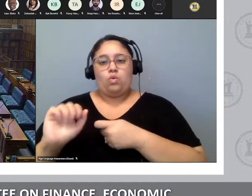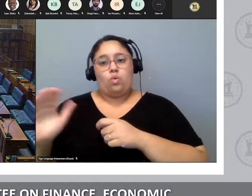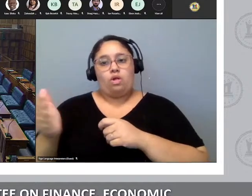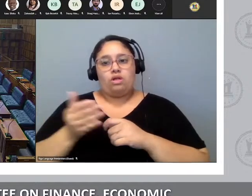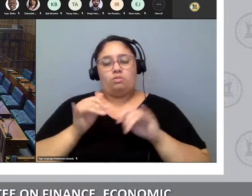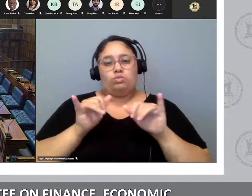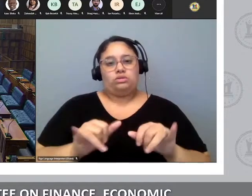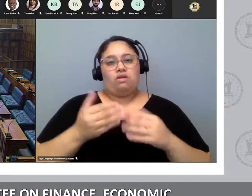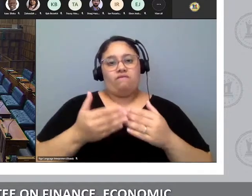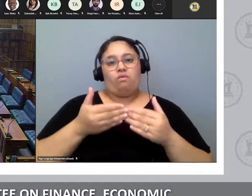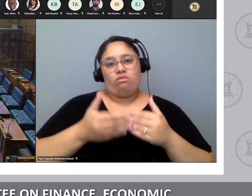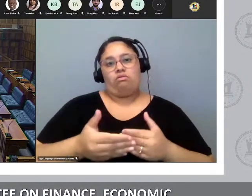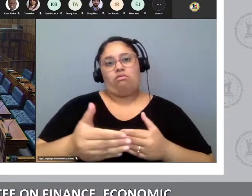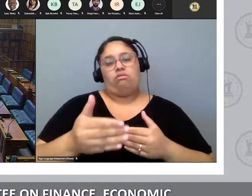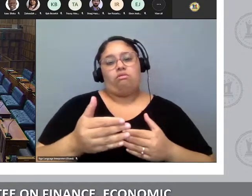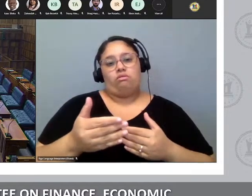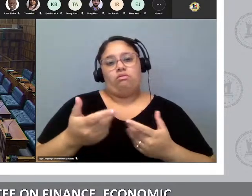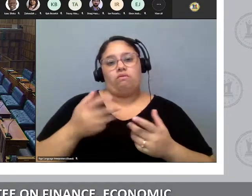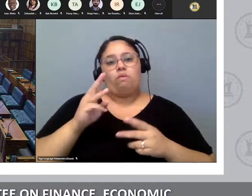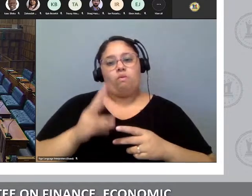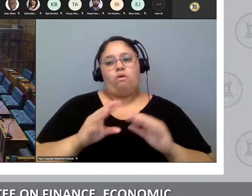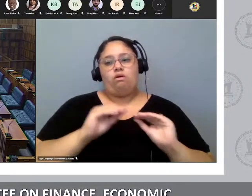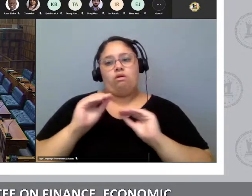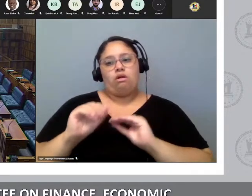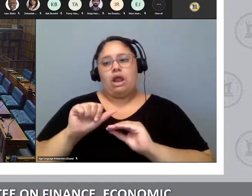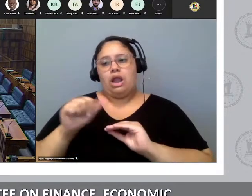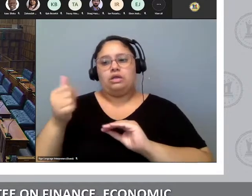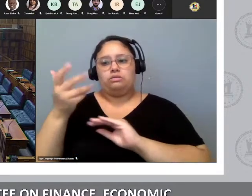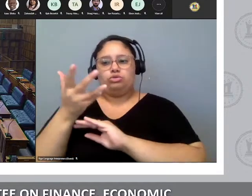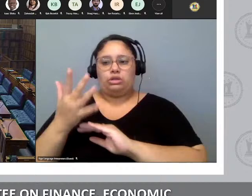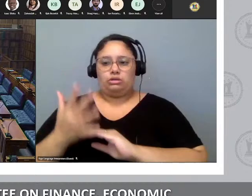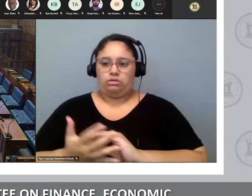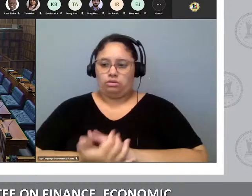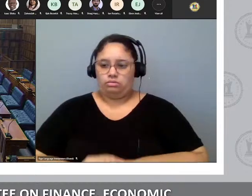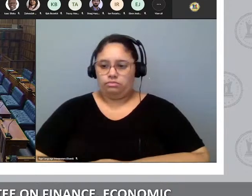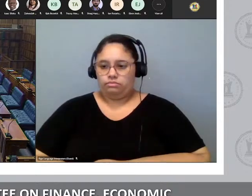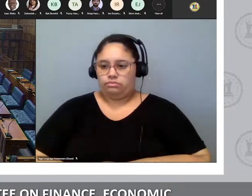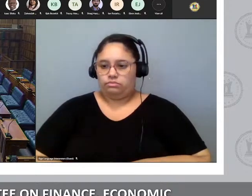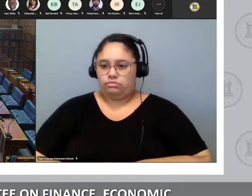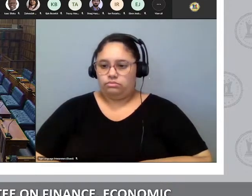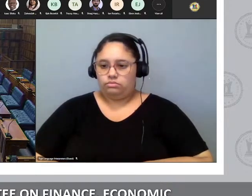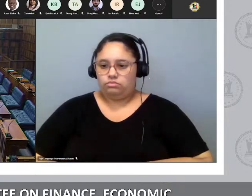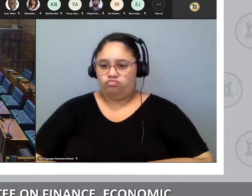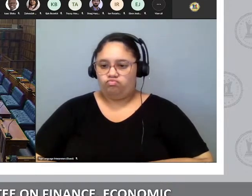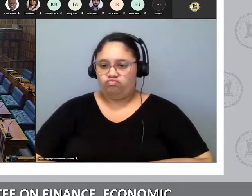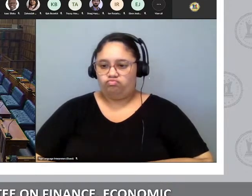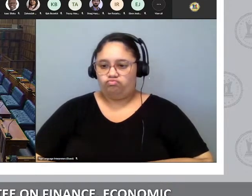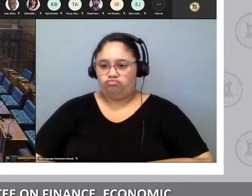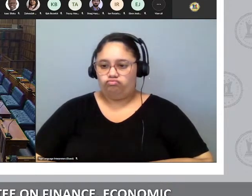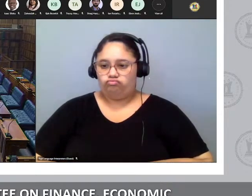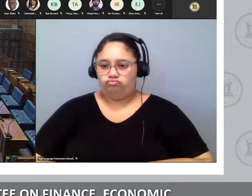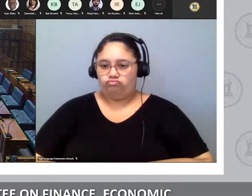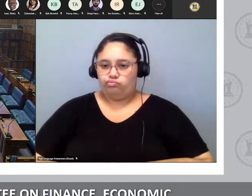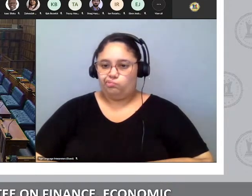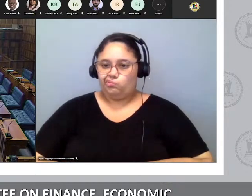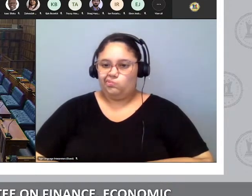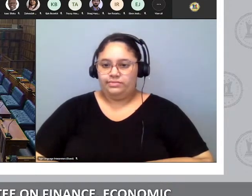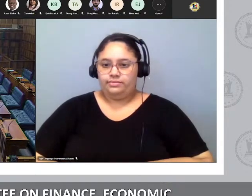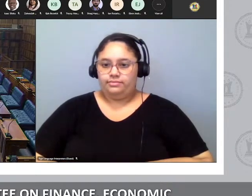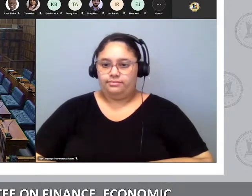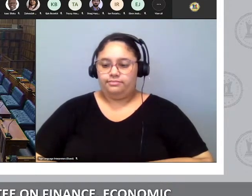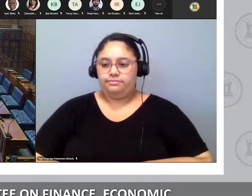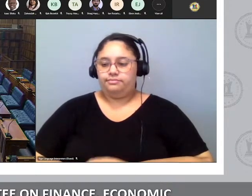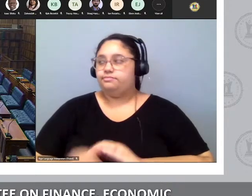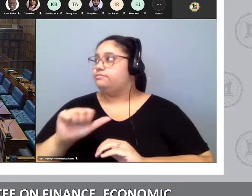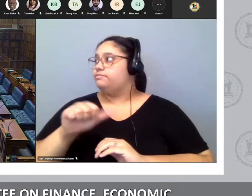for the duration of the call um we'll move on to our next presenter okay our